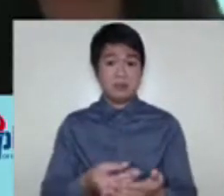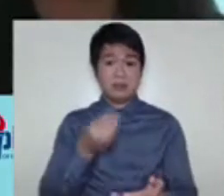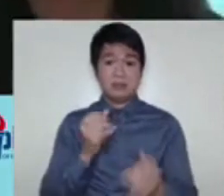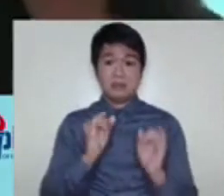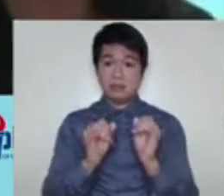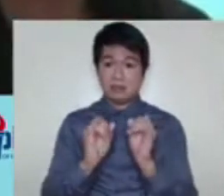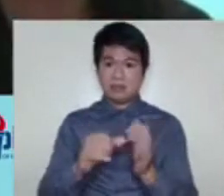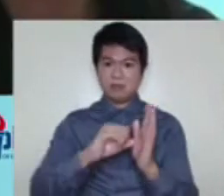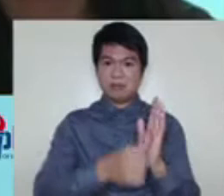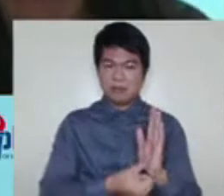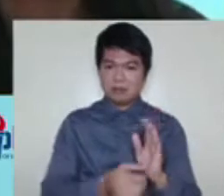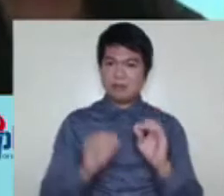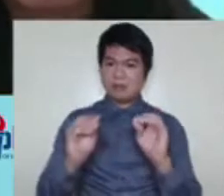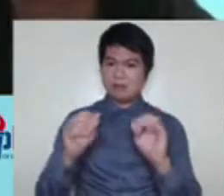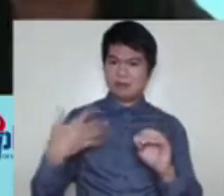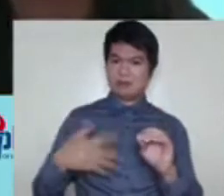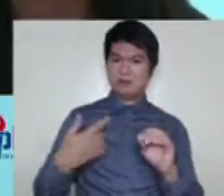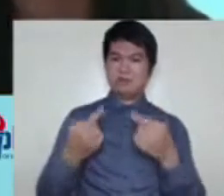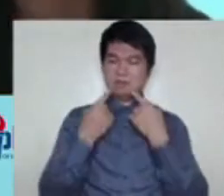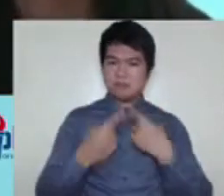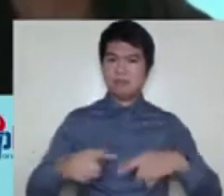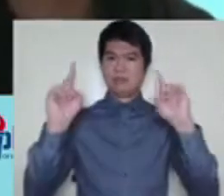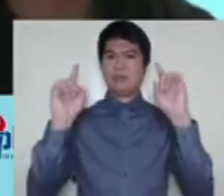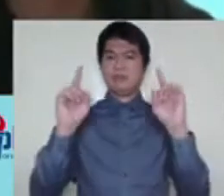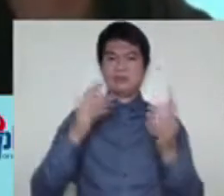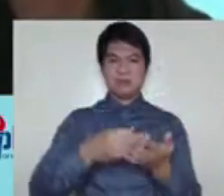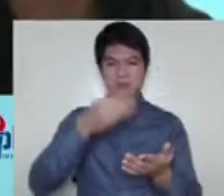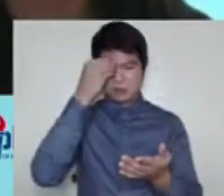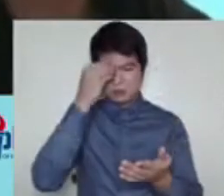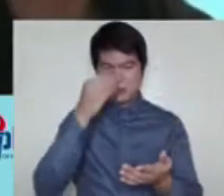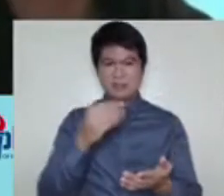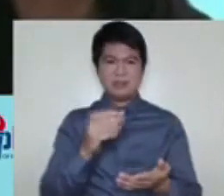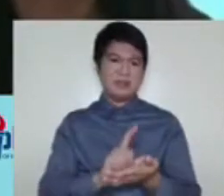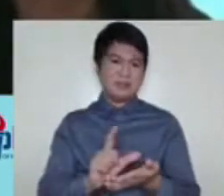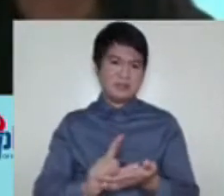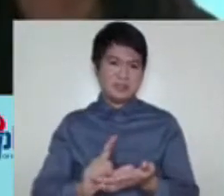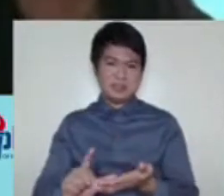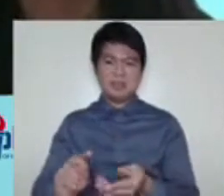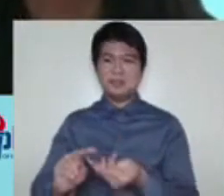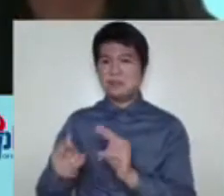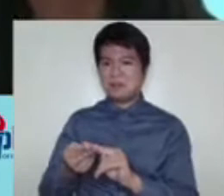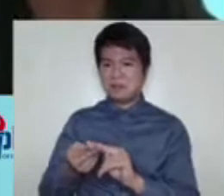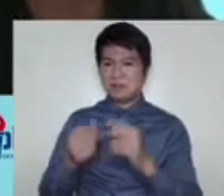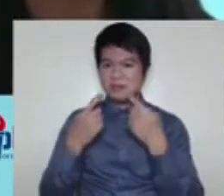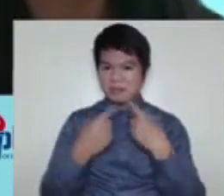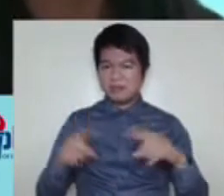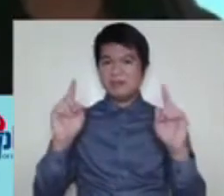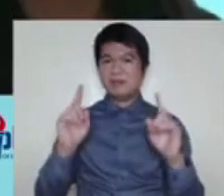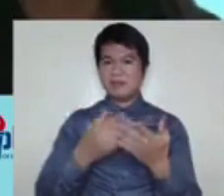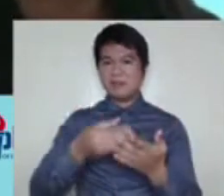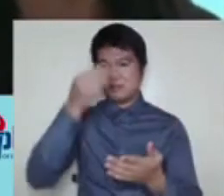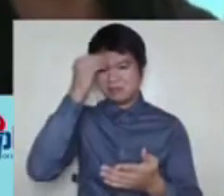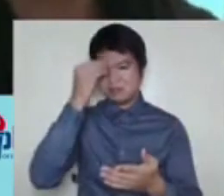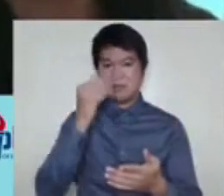learner achievement in literacy and numeracy. So when we say supplemental material, that may be in the form of a lesson